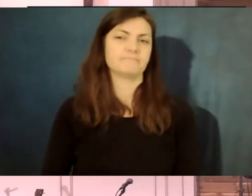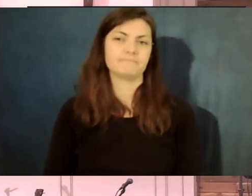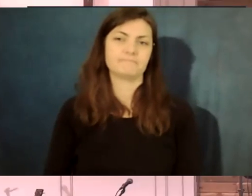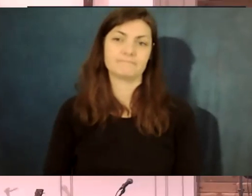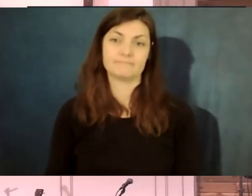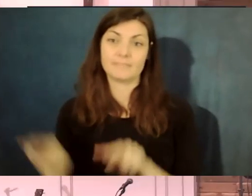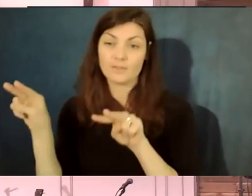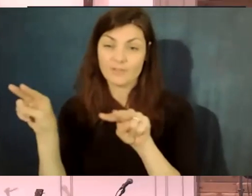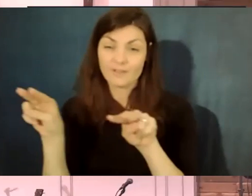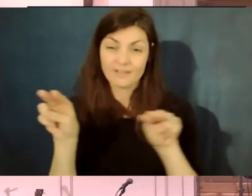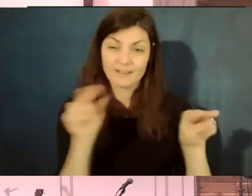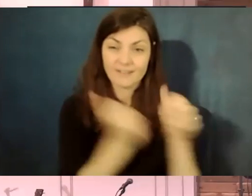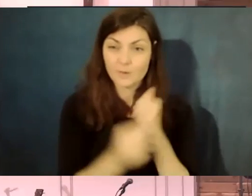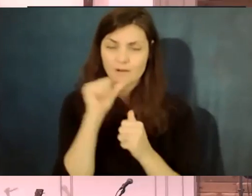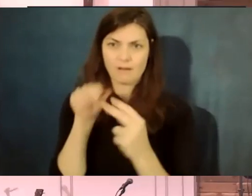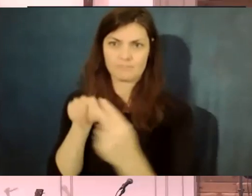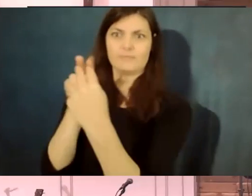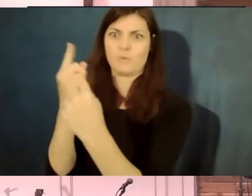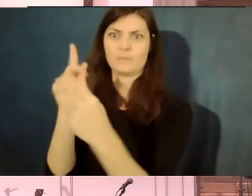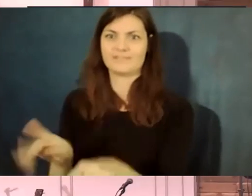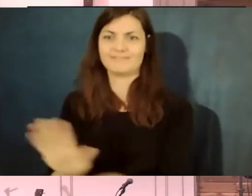I'm looking at everybody, so I don't look at anybody in particular.